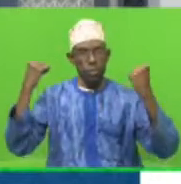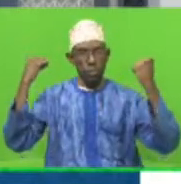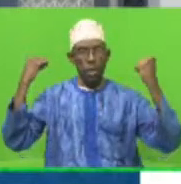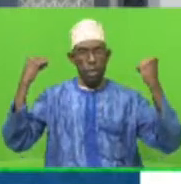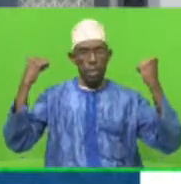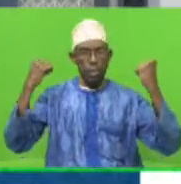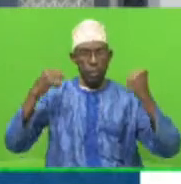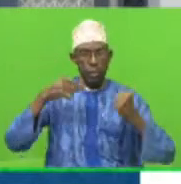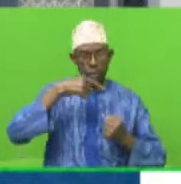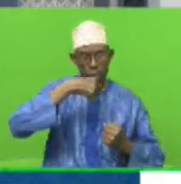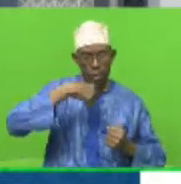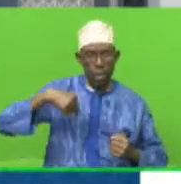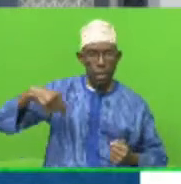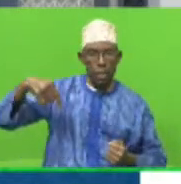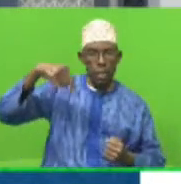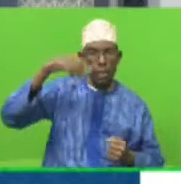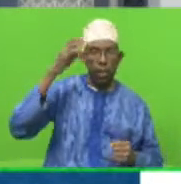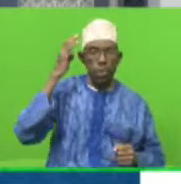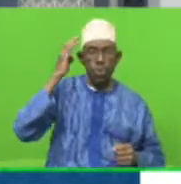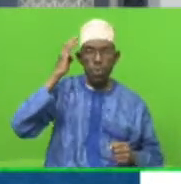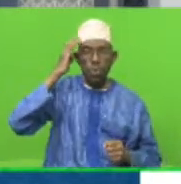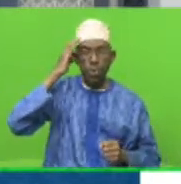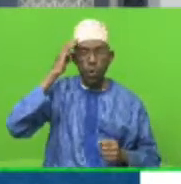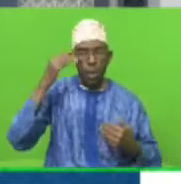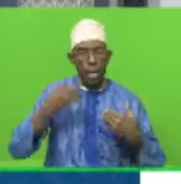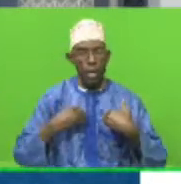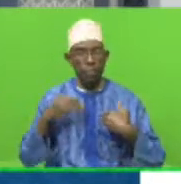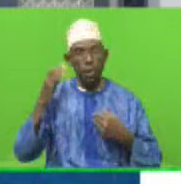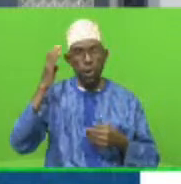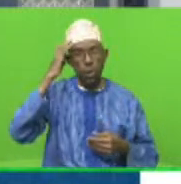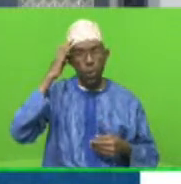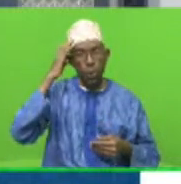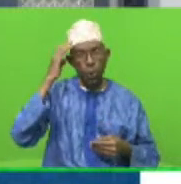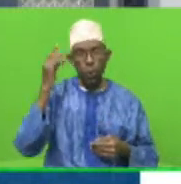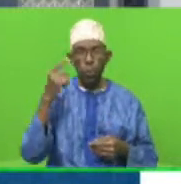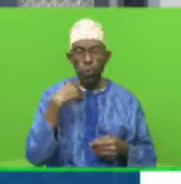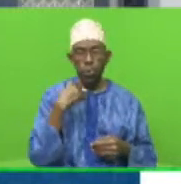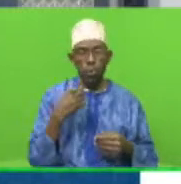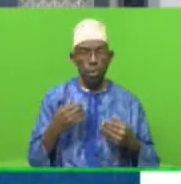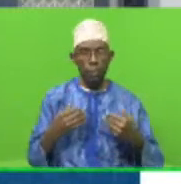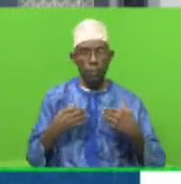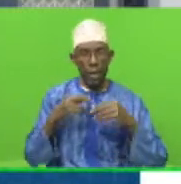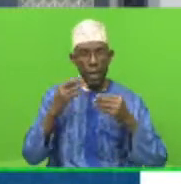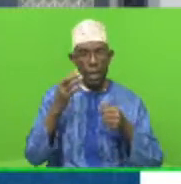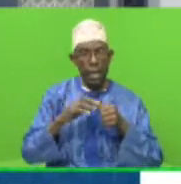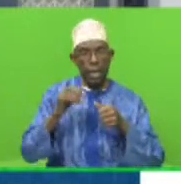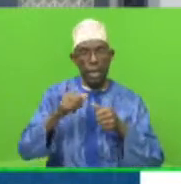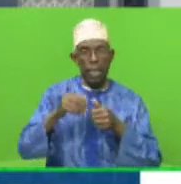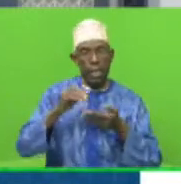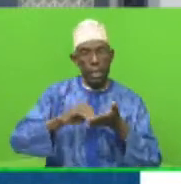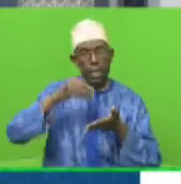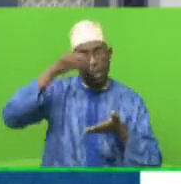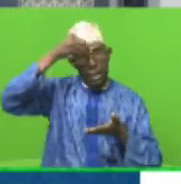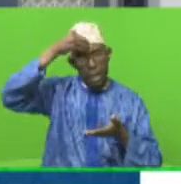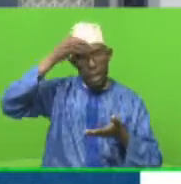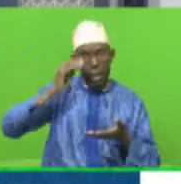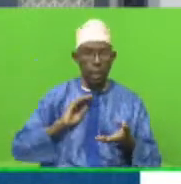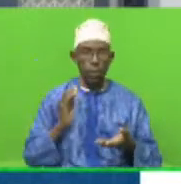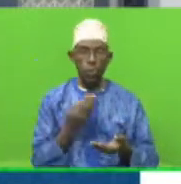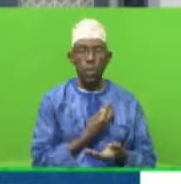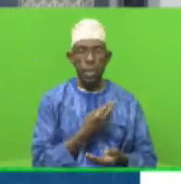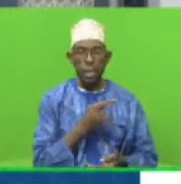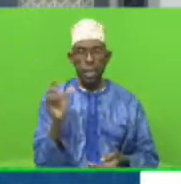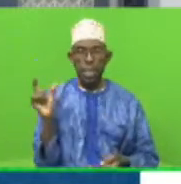by us understanding, or rather having knowledge, that we learn our religion.